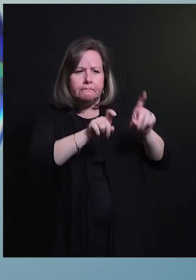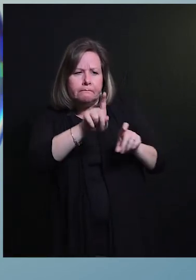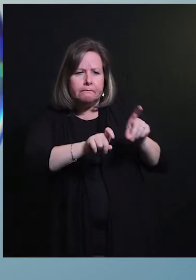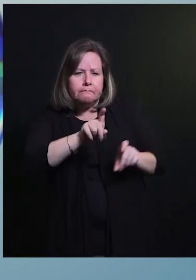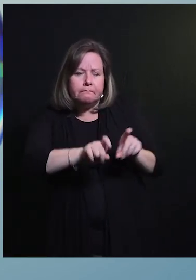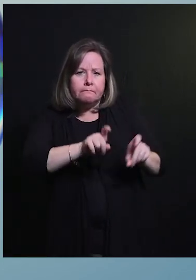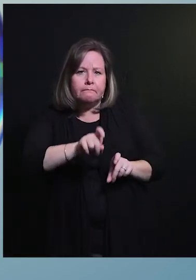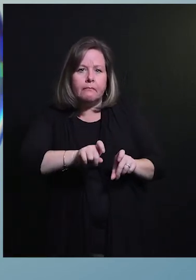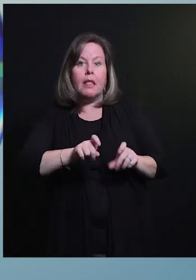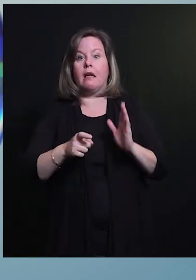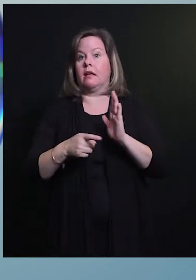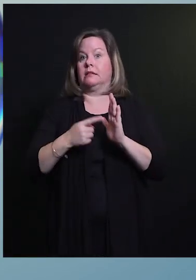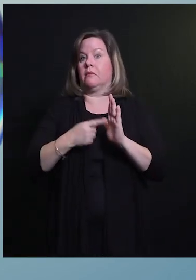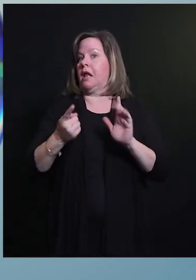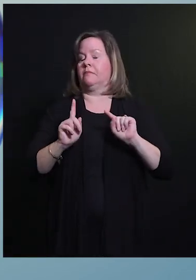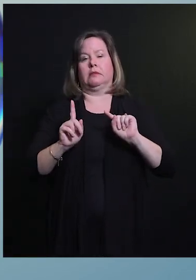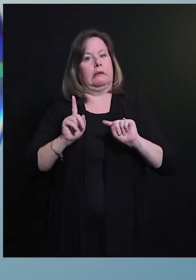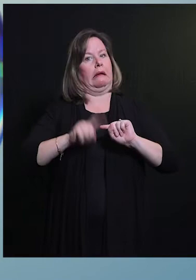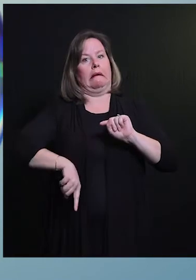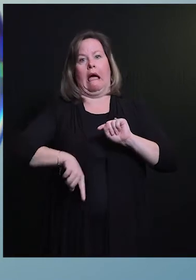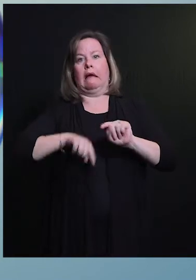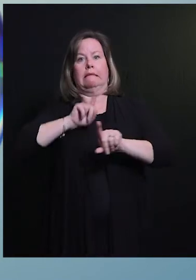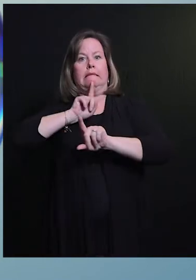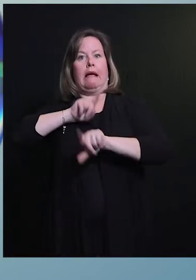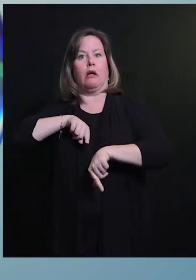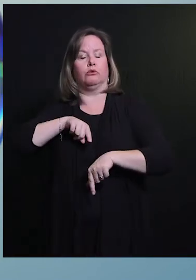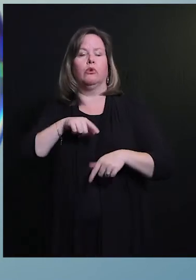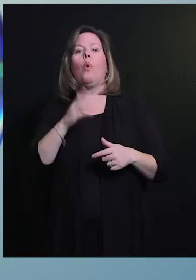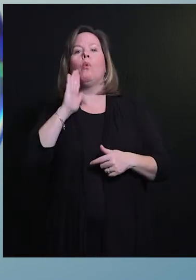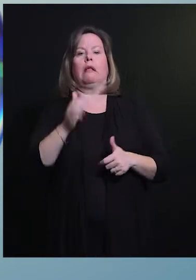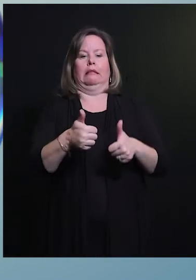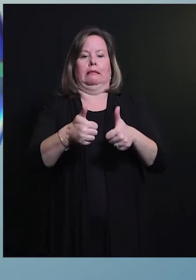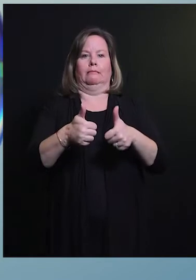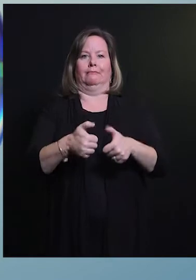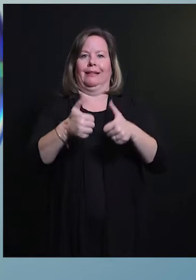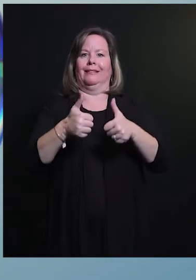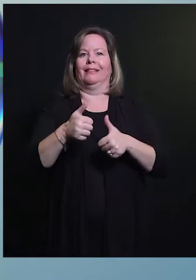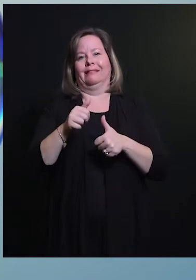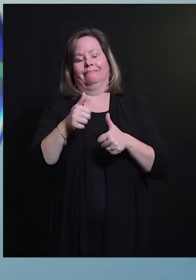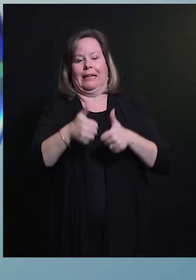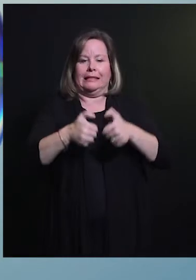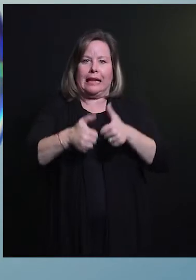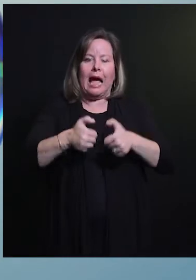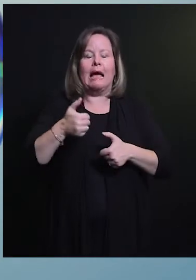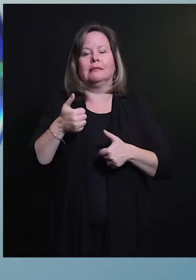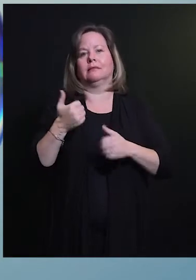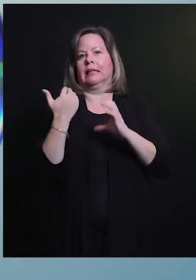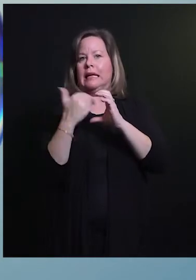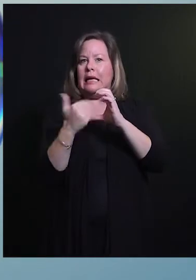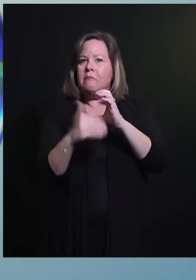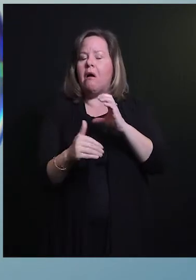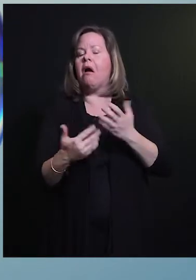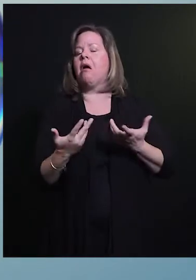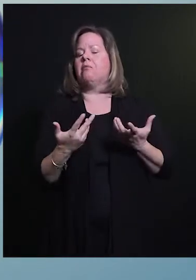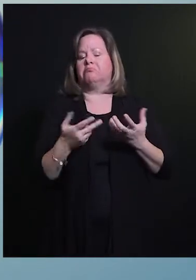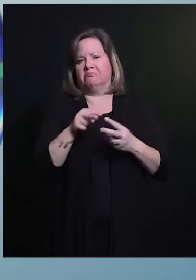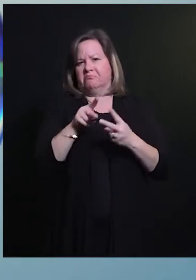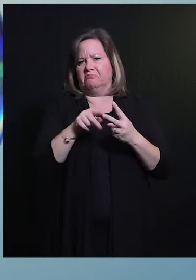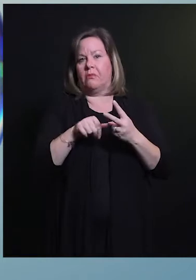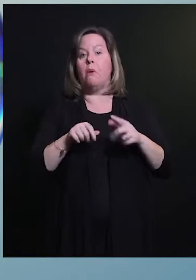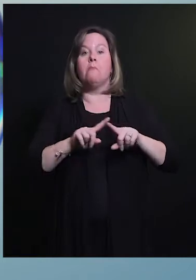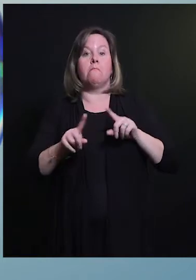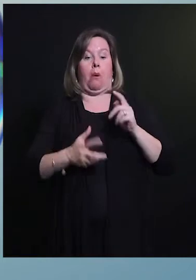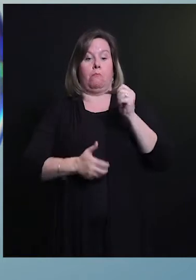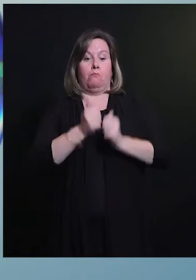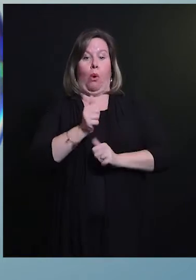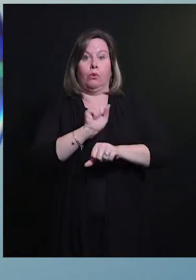bunch of questions. Sometimes we can't get in touch with them, we'll send them a text if we know it's a cell phone. Sometimes we get access to email, and we may send them an email.